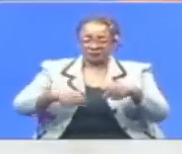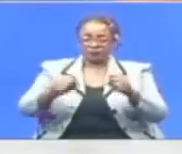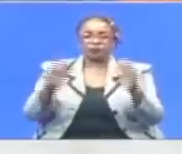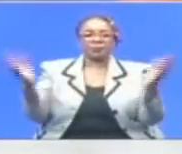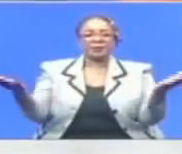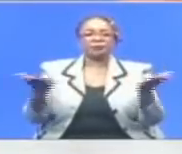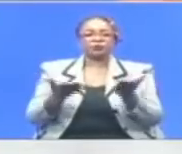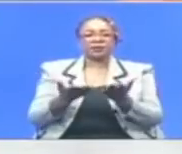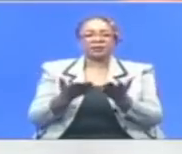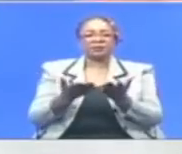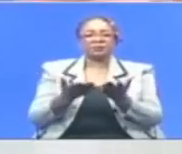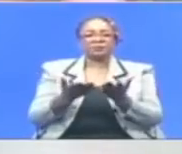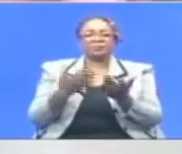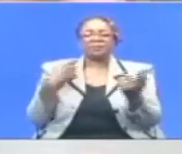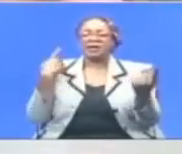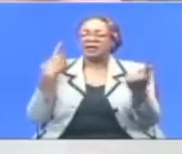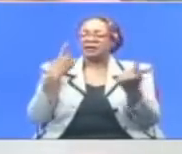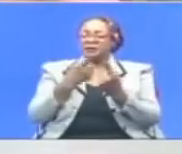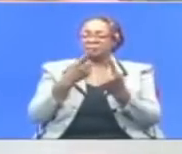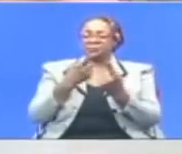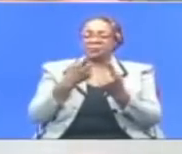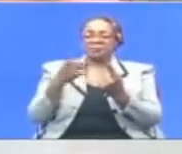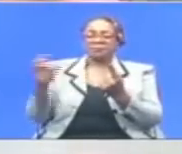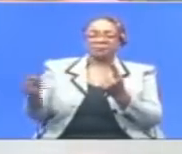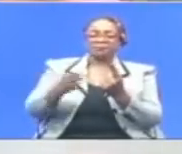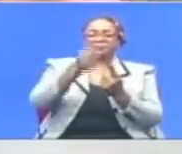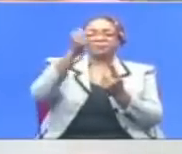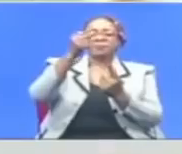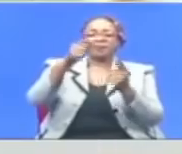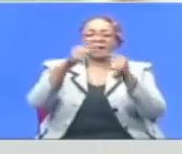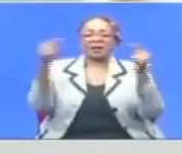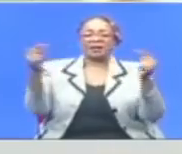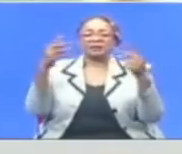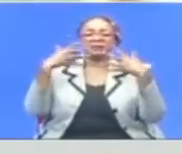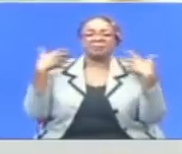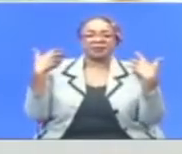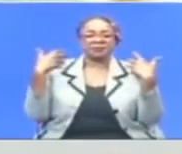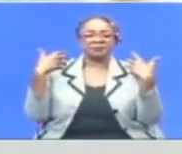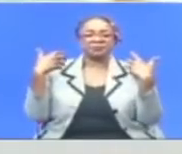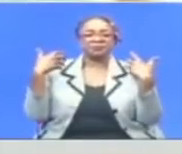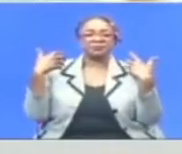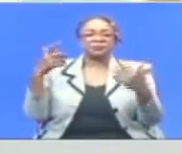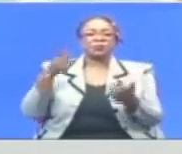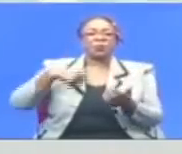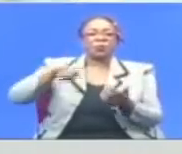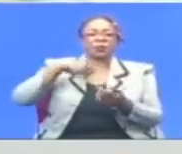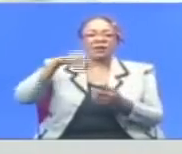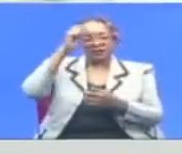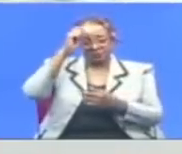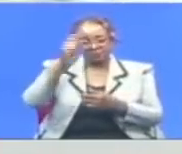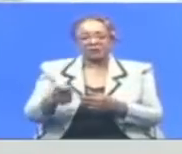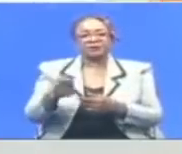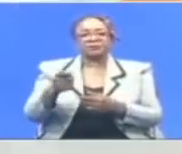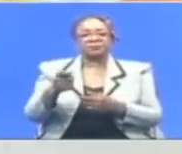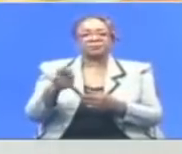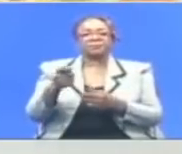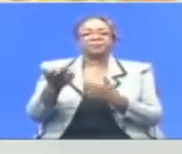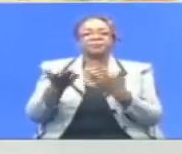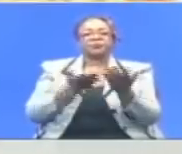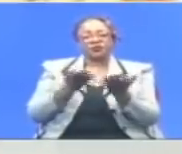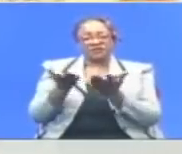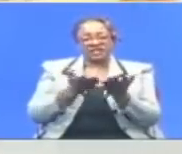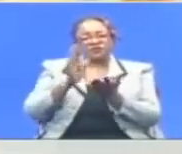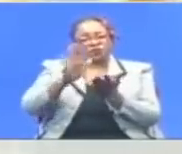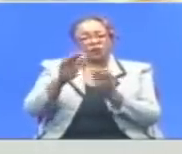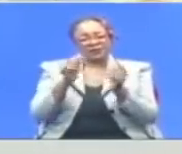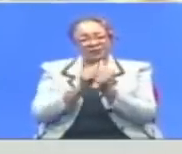together with the aim of fronting one of them against Arati. We respect you. You have served your 10